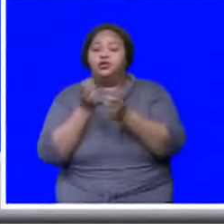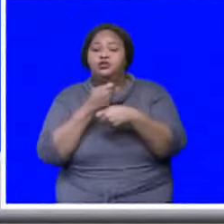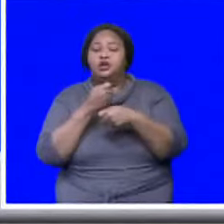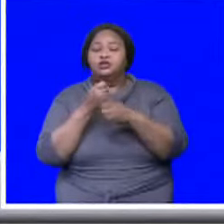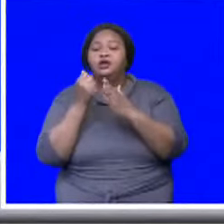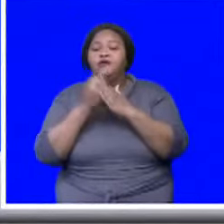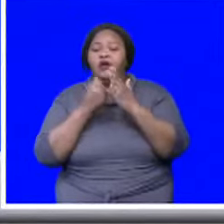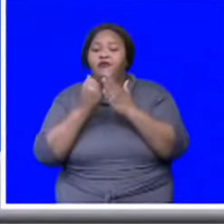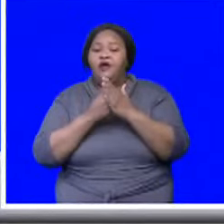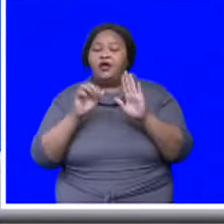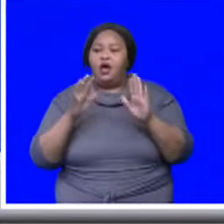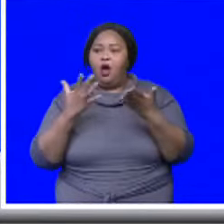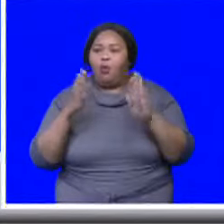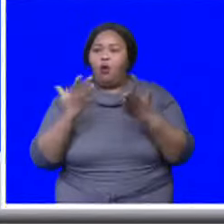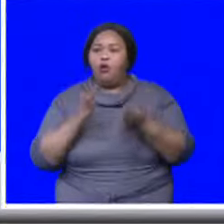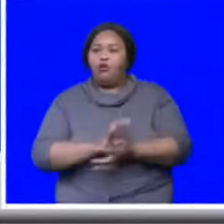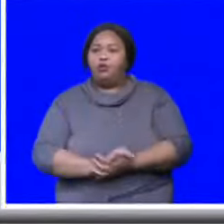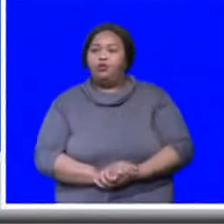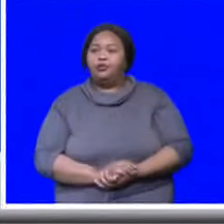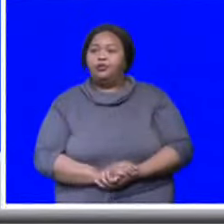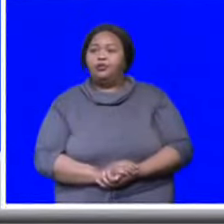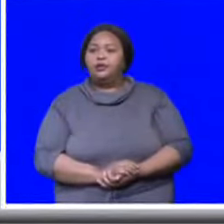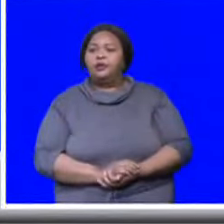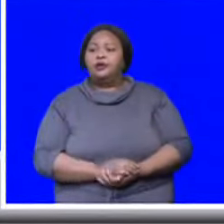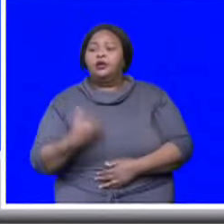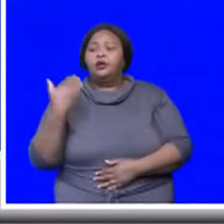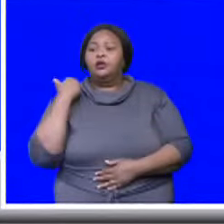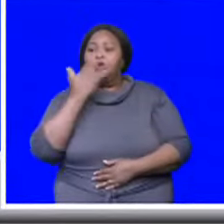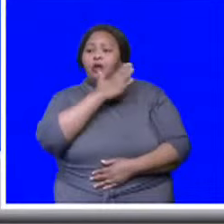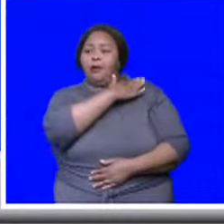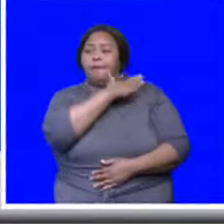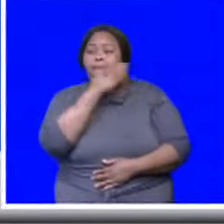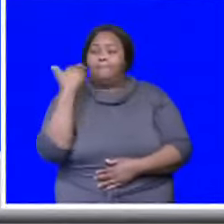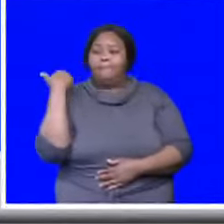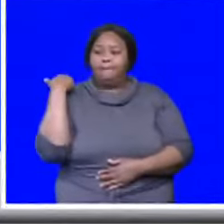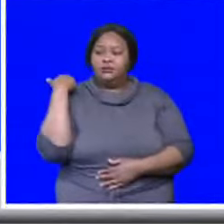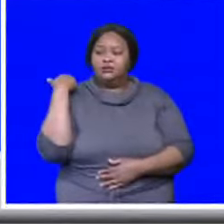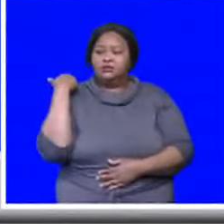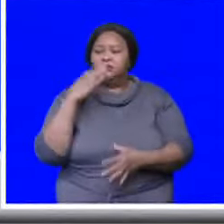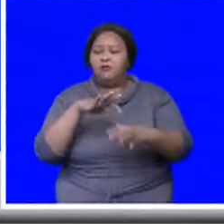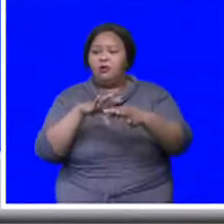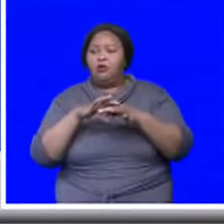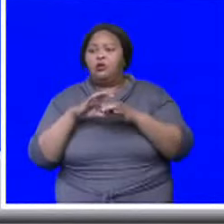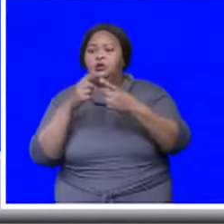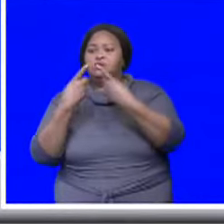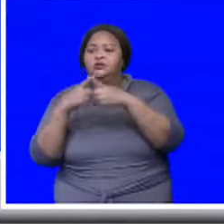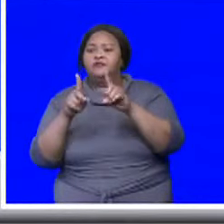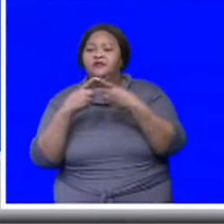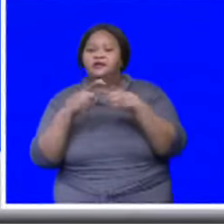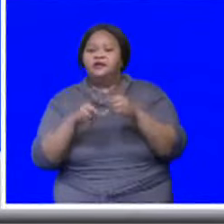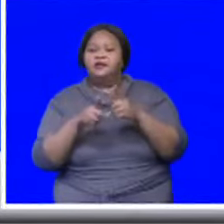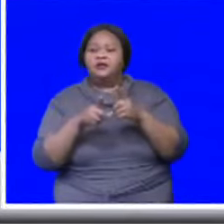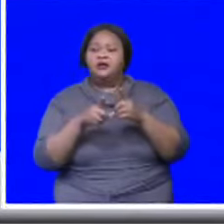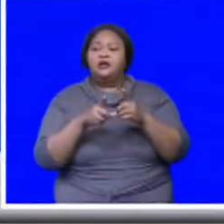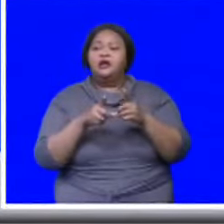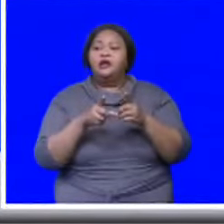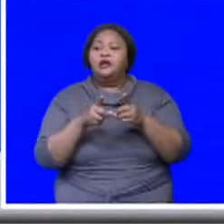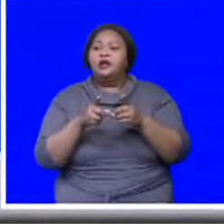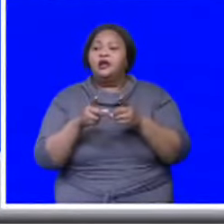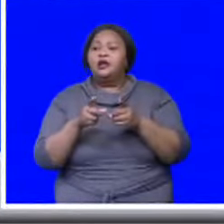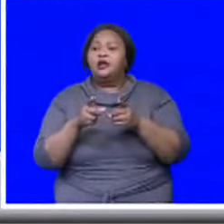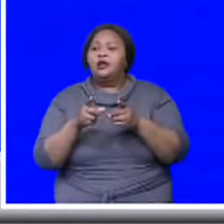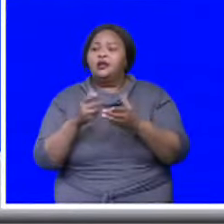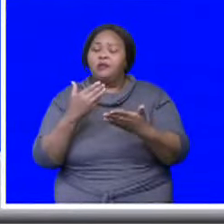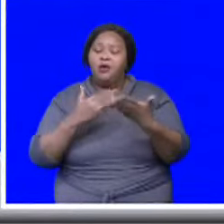are consulting with a wide group of ministers and negotiators. And then we convened yesterday evening and the